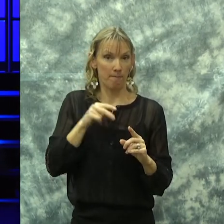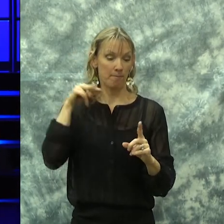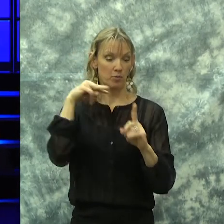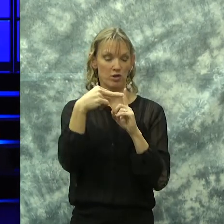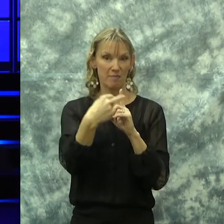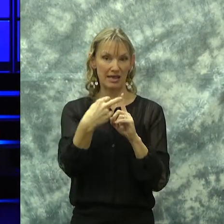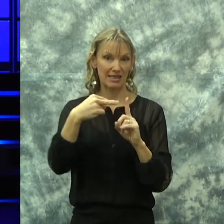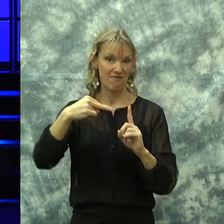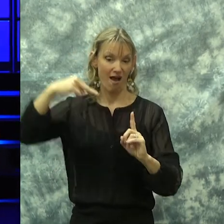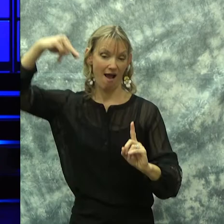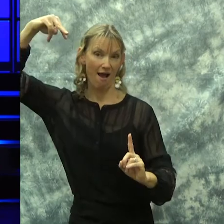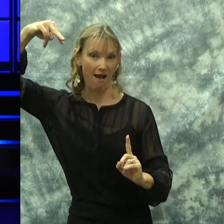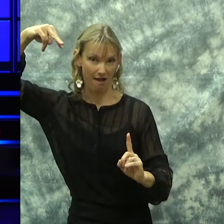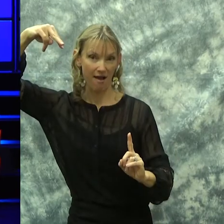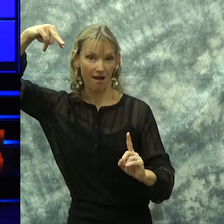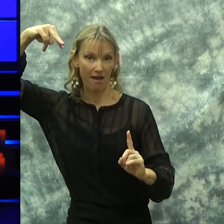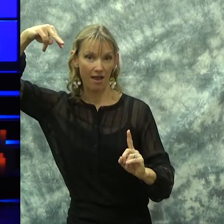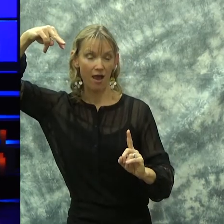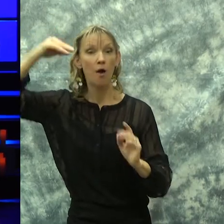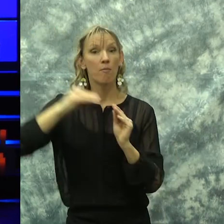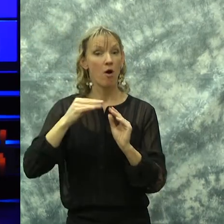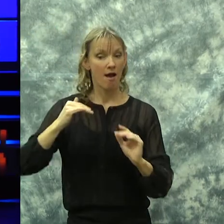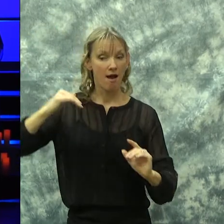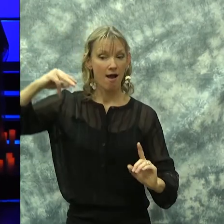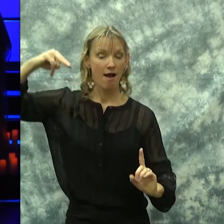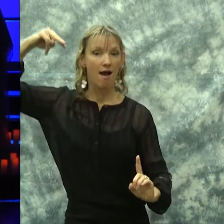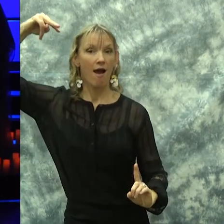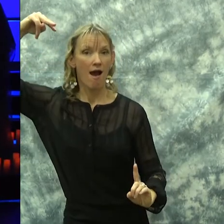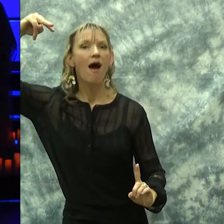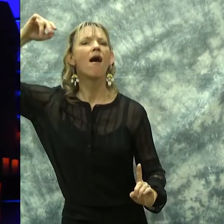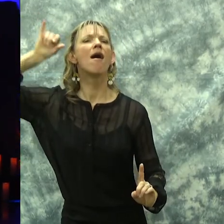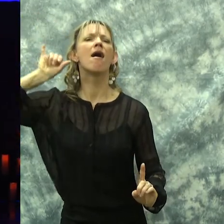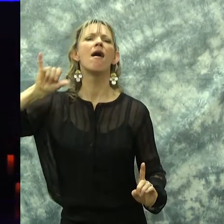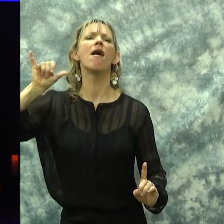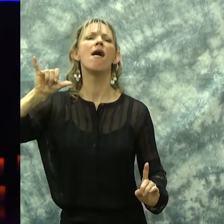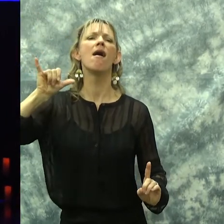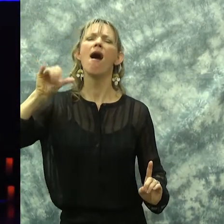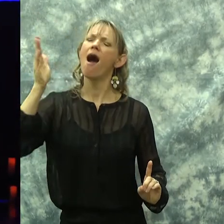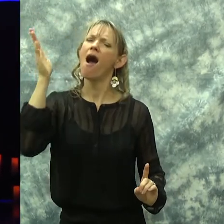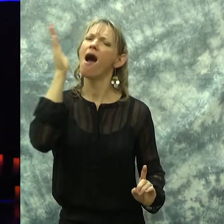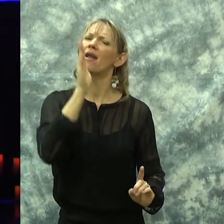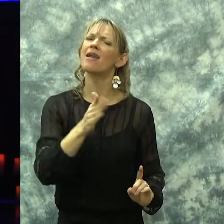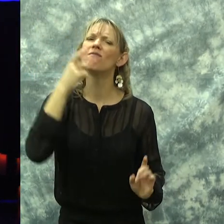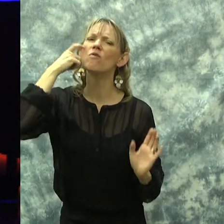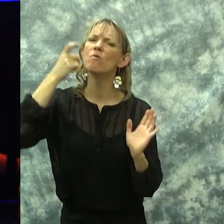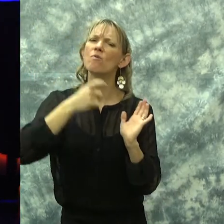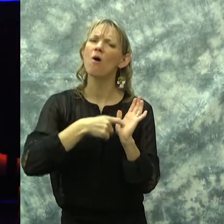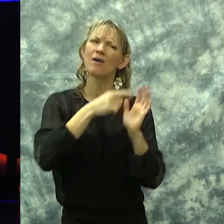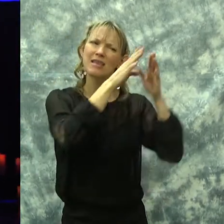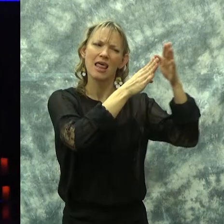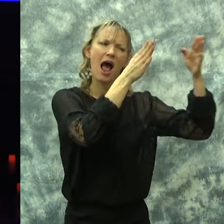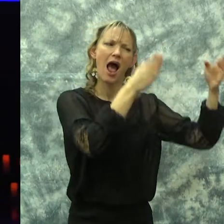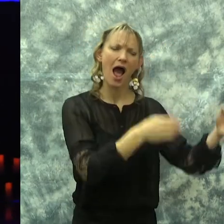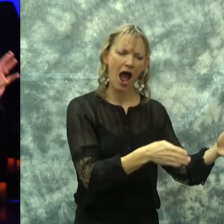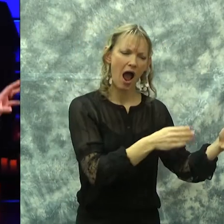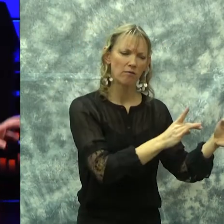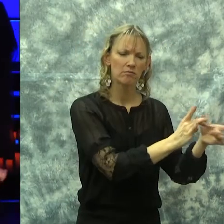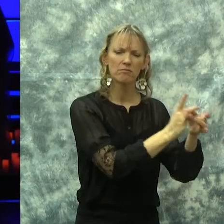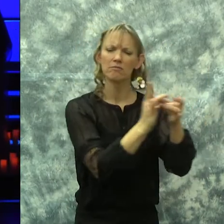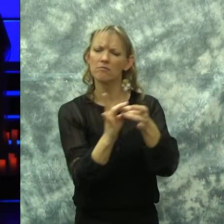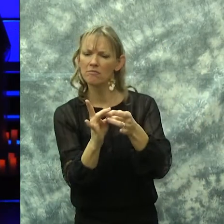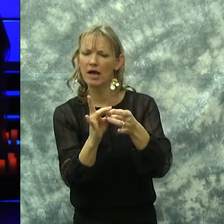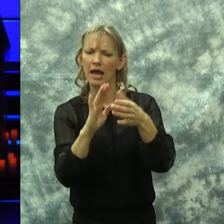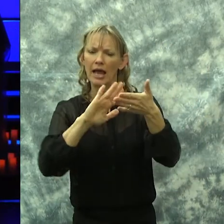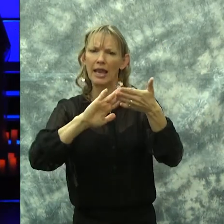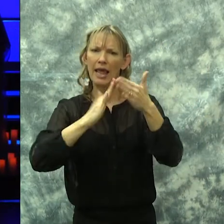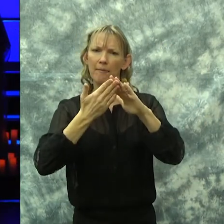perspective. And the higher you go, you begin to see, oh, I never quite noticed how that house connects with this neighborhood